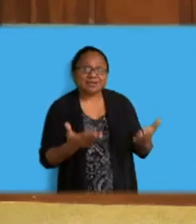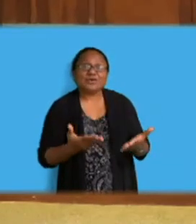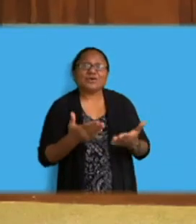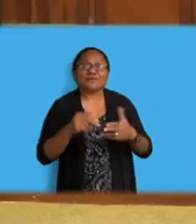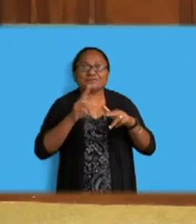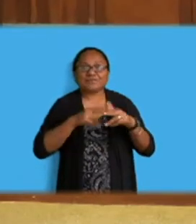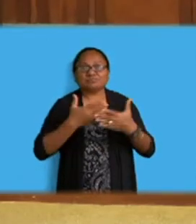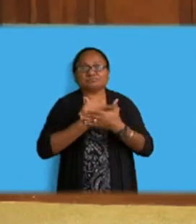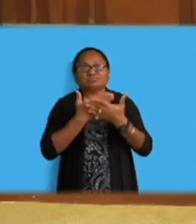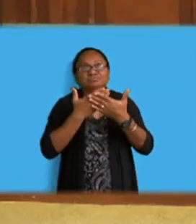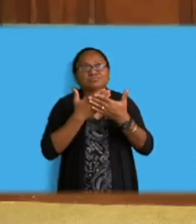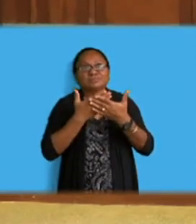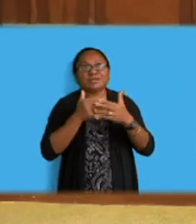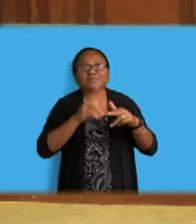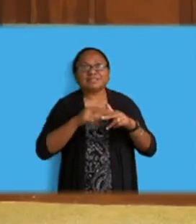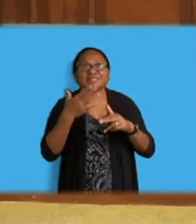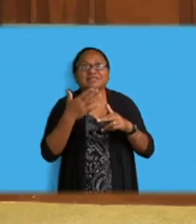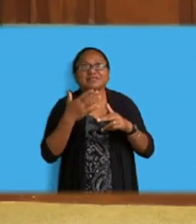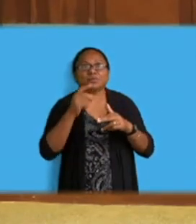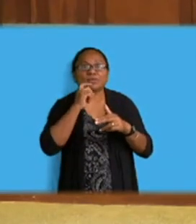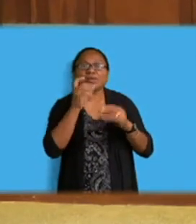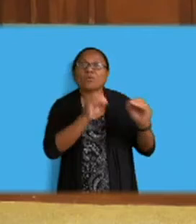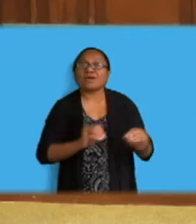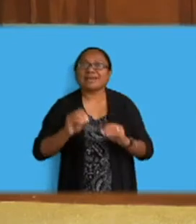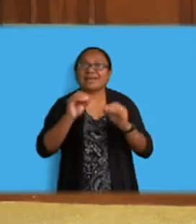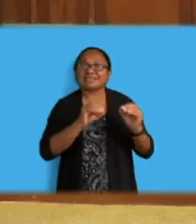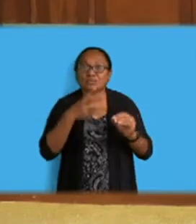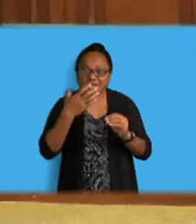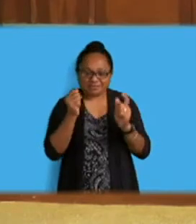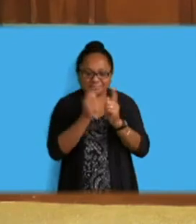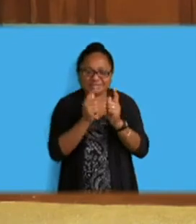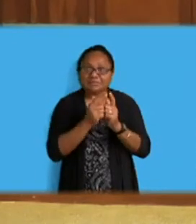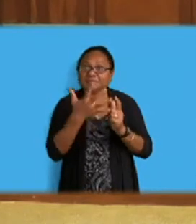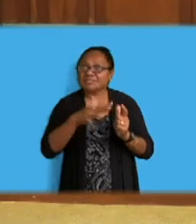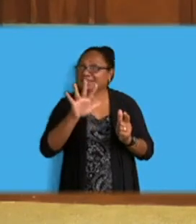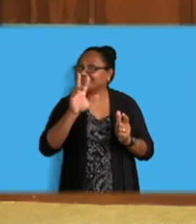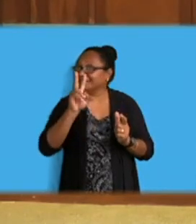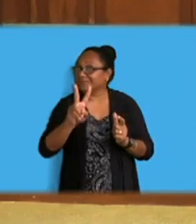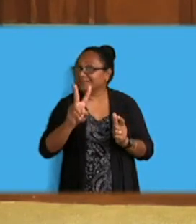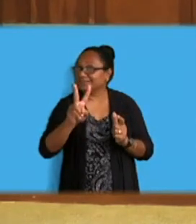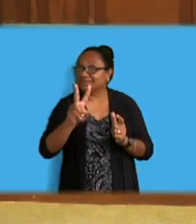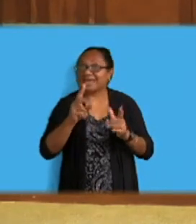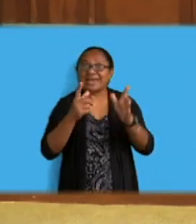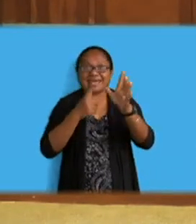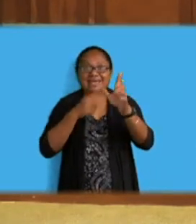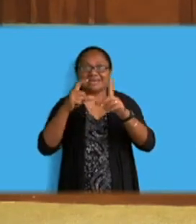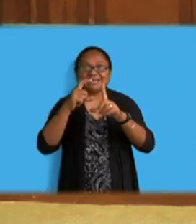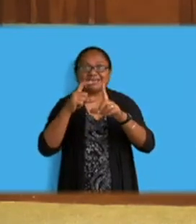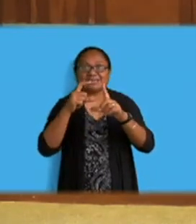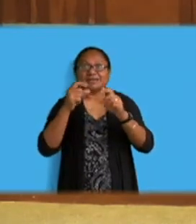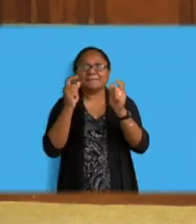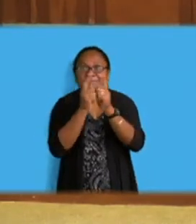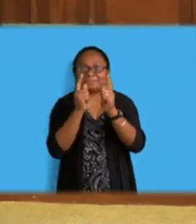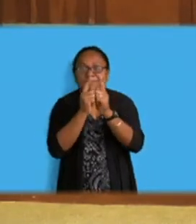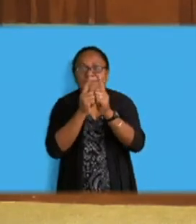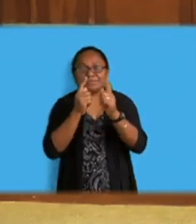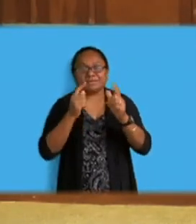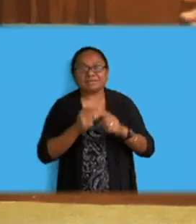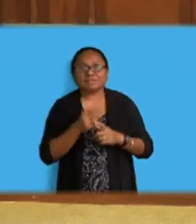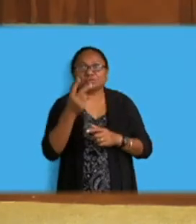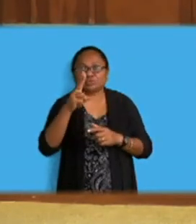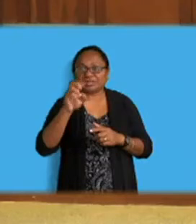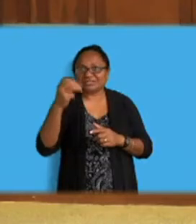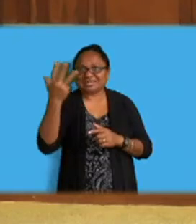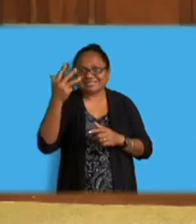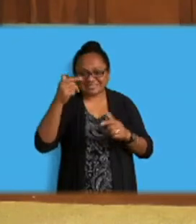the 52nd annual meeting of the ADB. Indeed, it's a welcome opportunity for us in 2019,